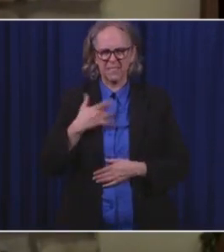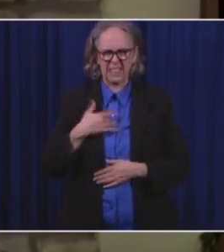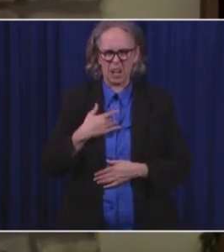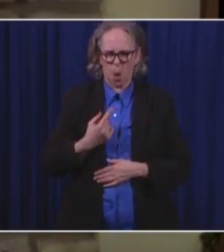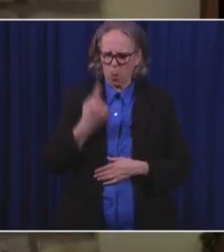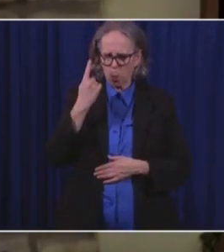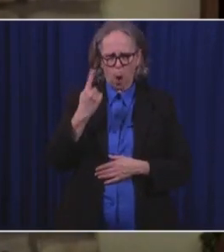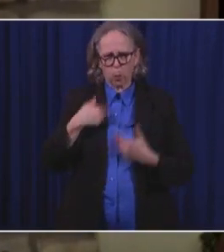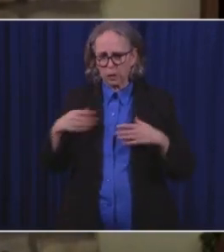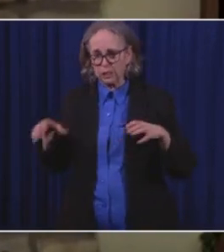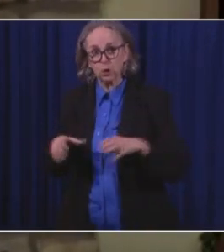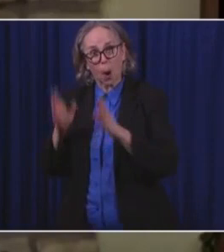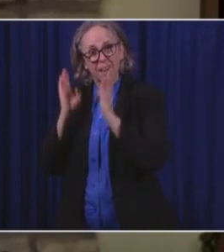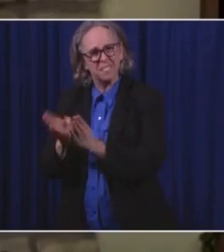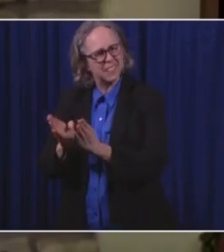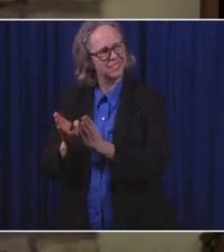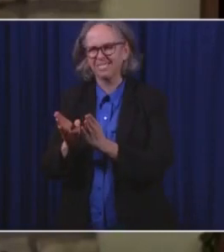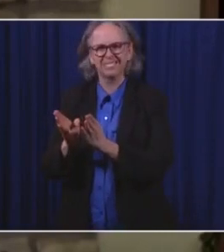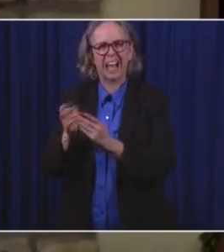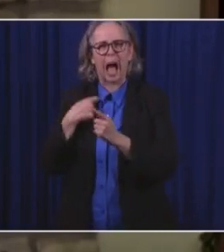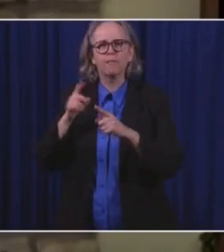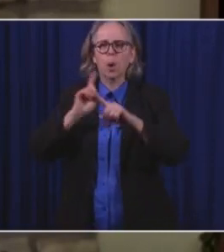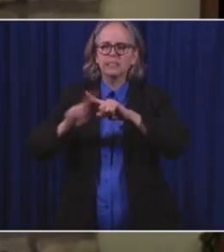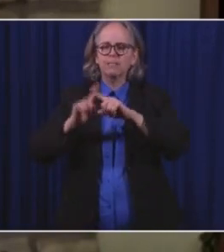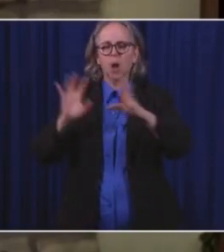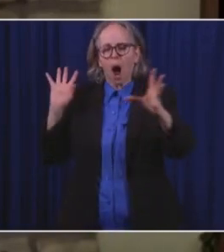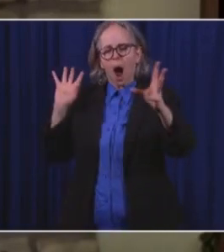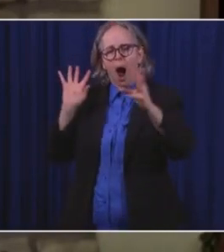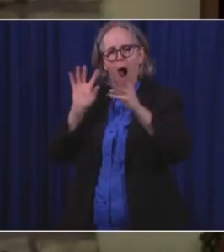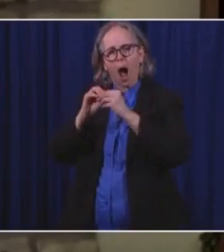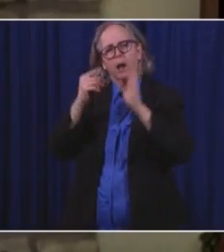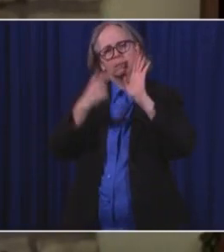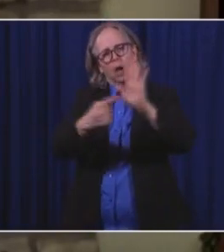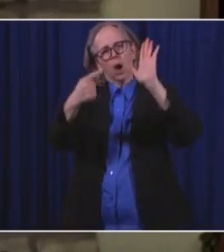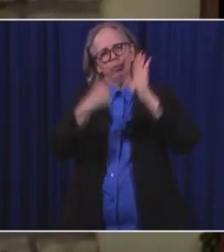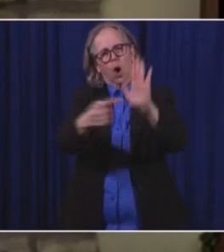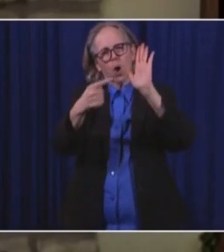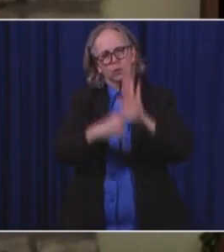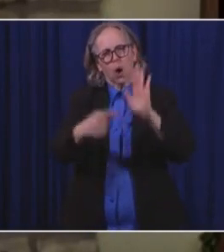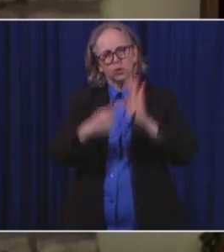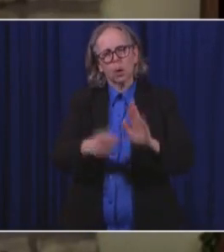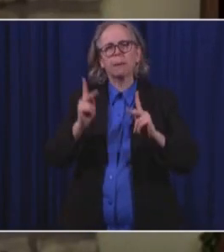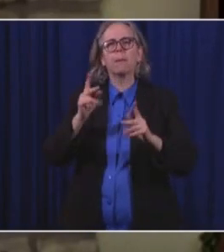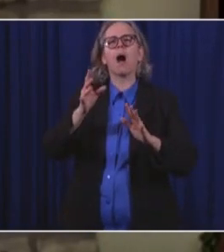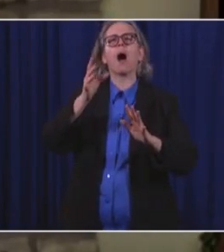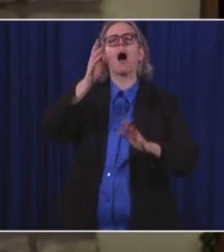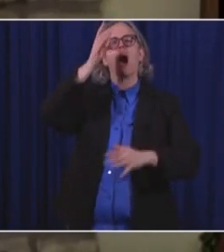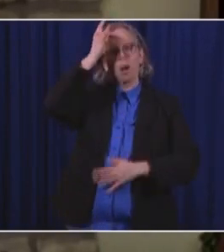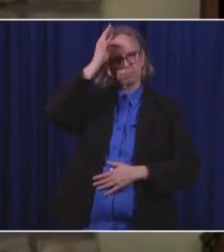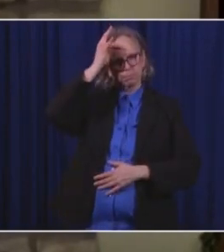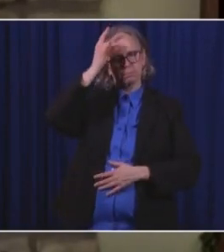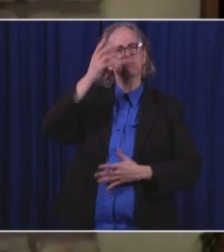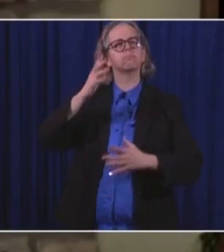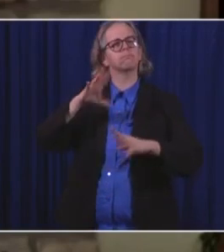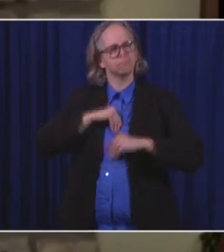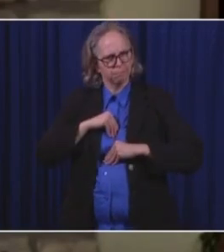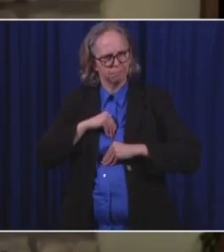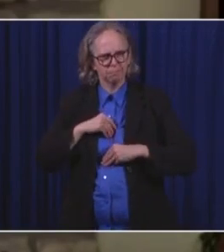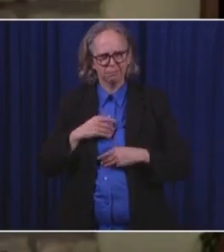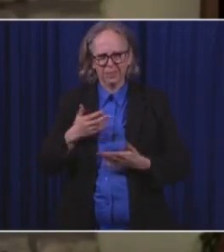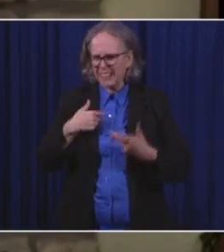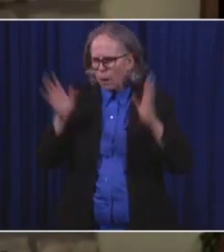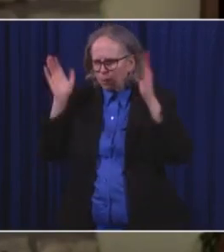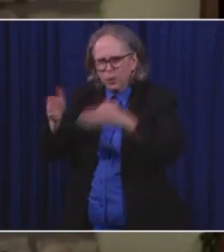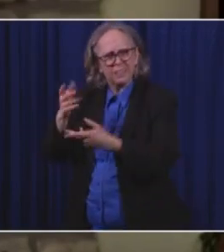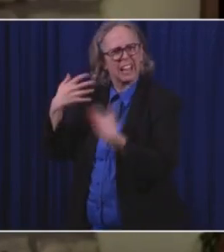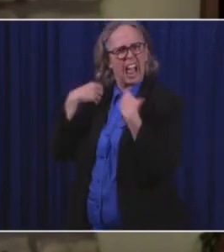going to be seeing frontline health workers and seeing them get the vaccine. And